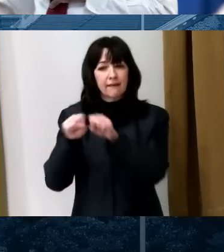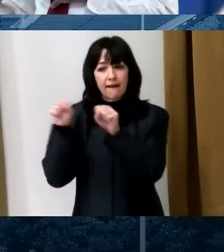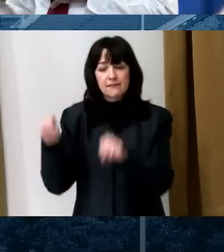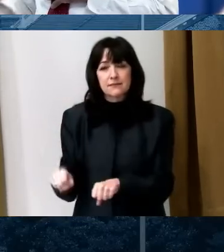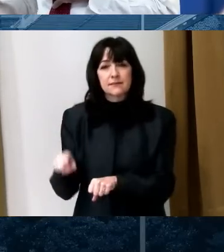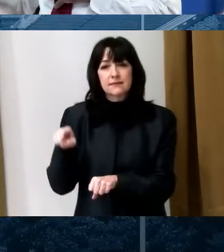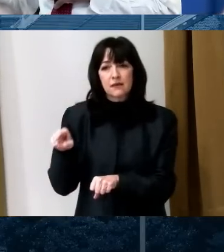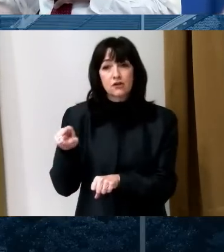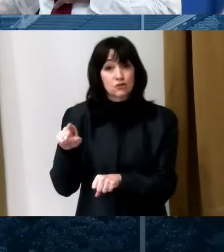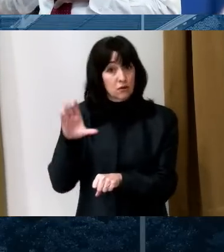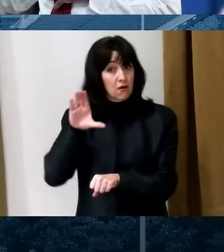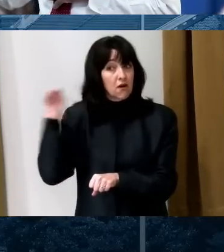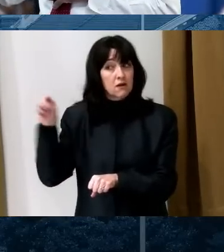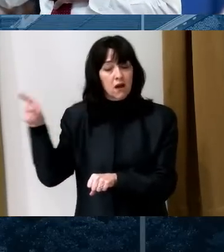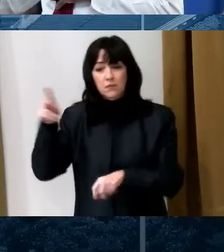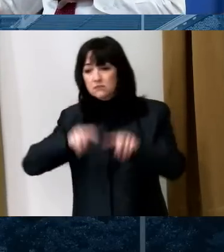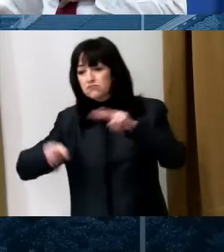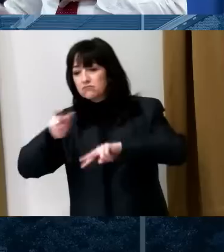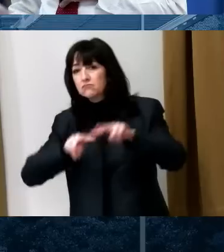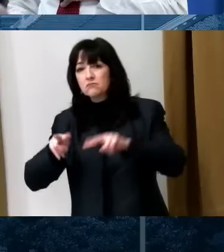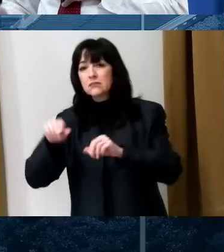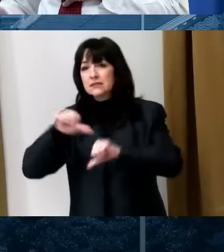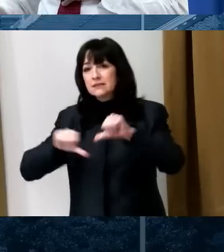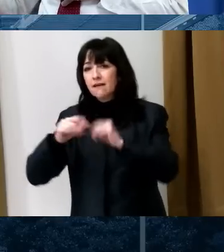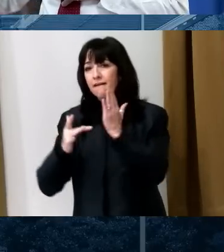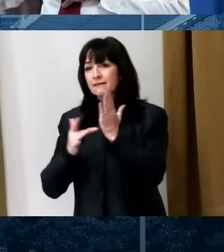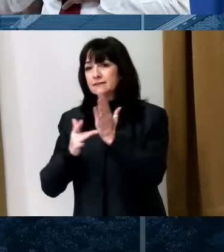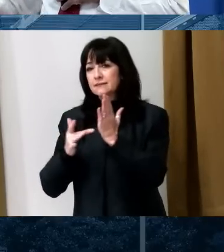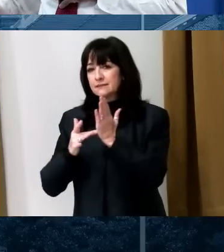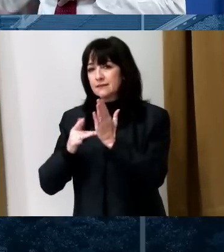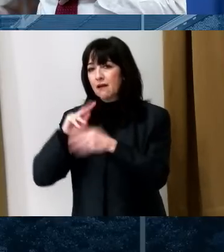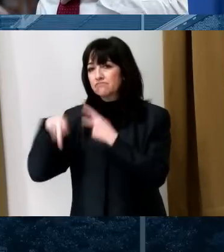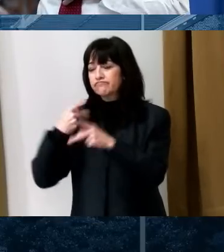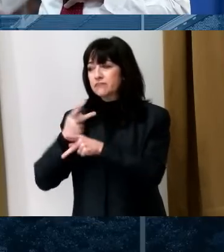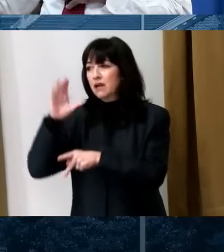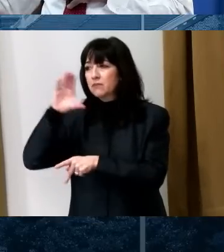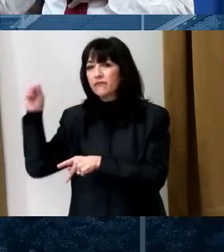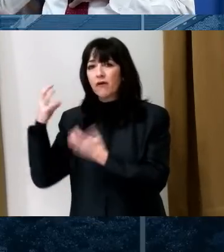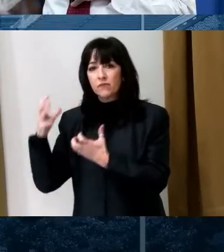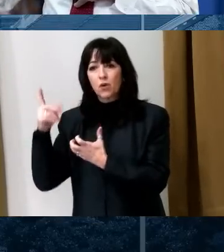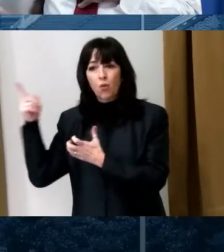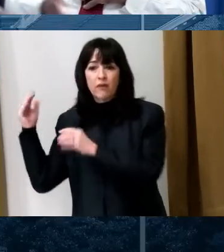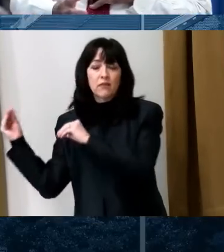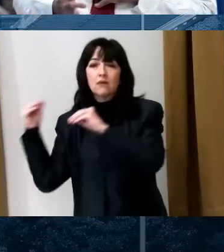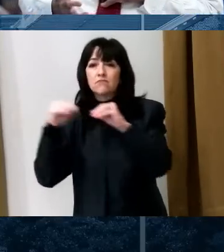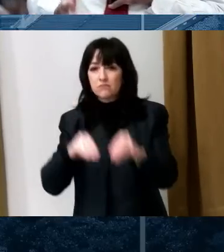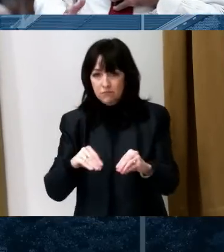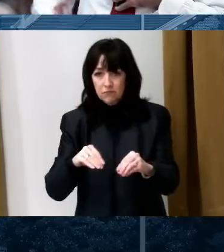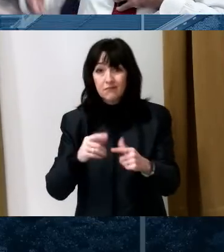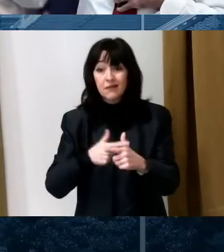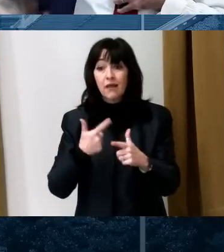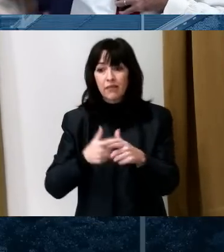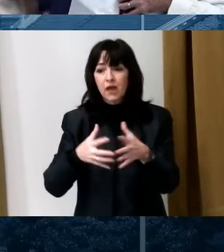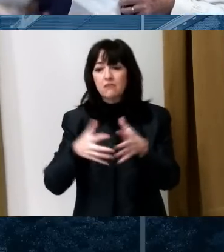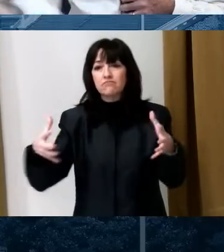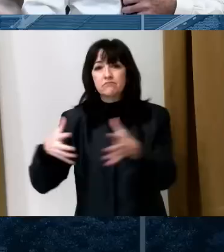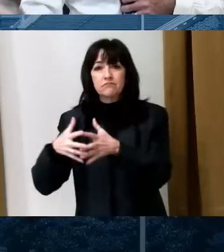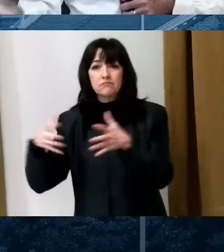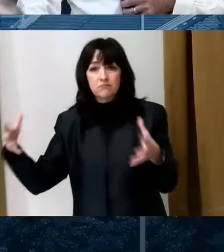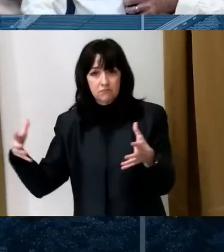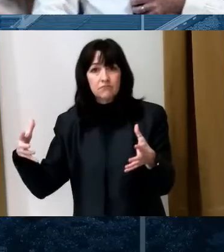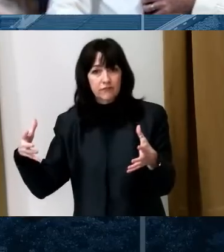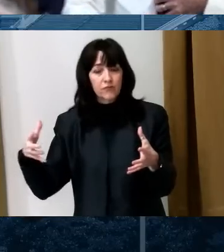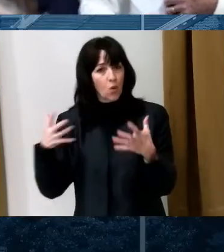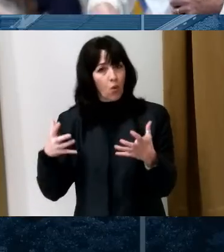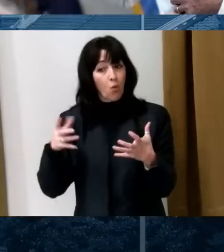companies, startup companies, science and tech-based companies, they're there at that facility. We want them to graduate out of that co-working space, but